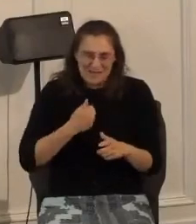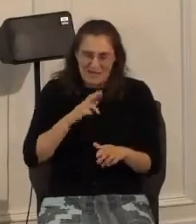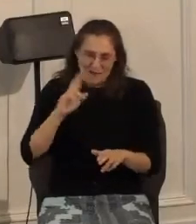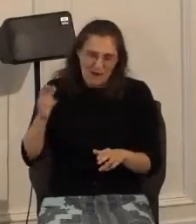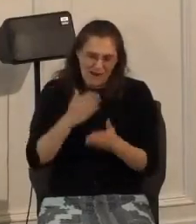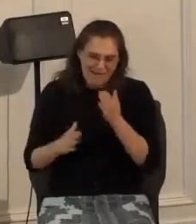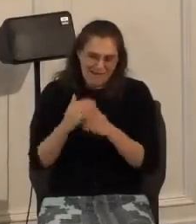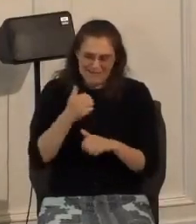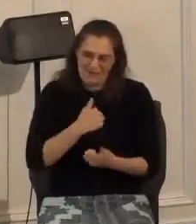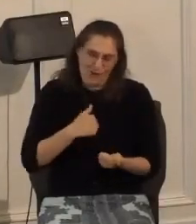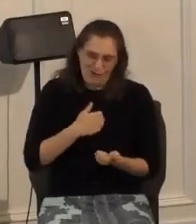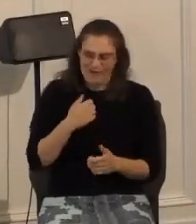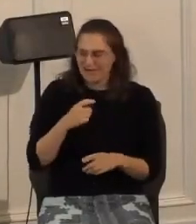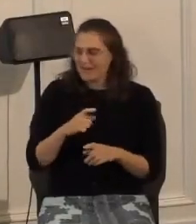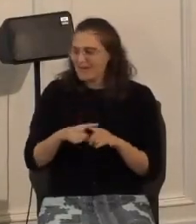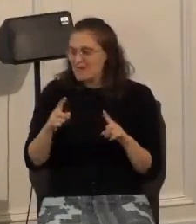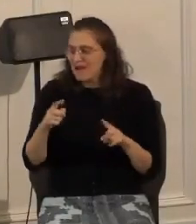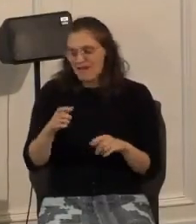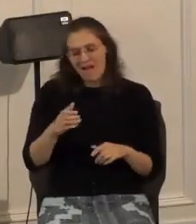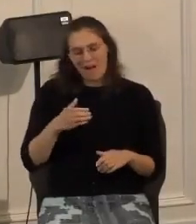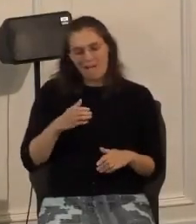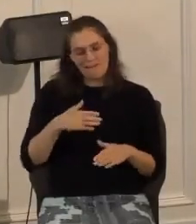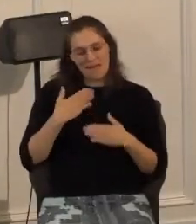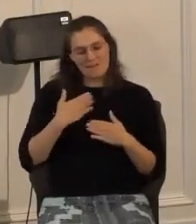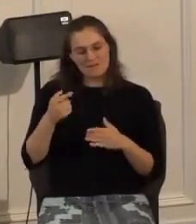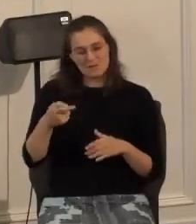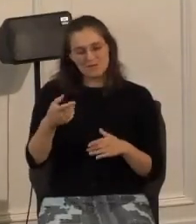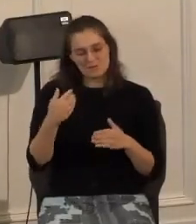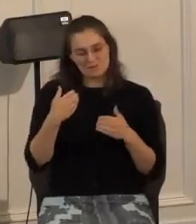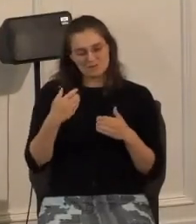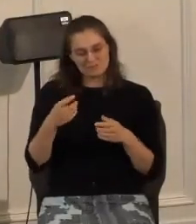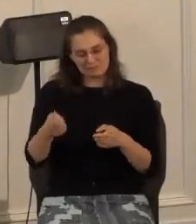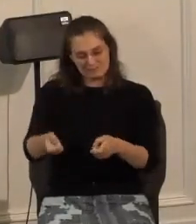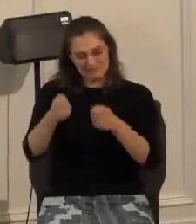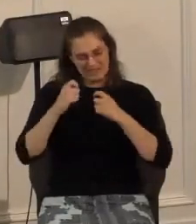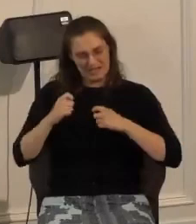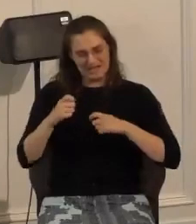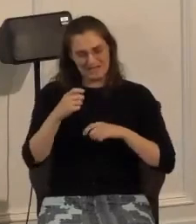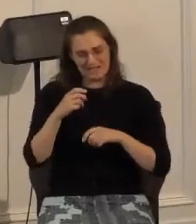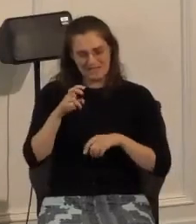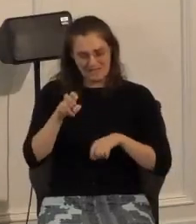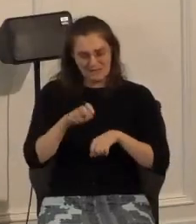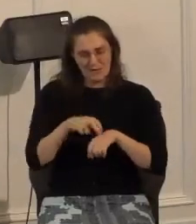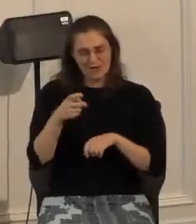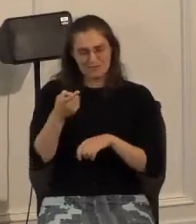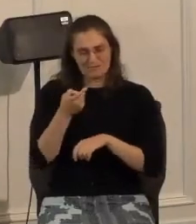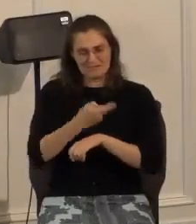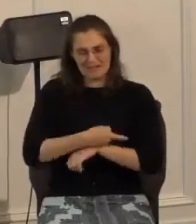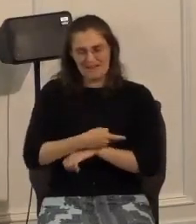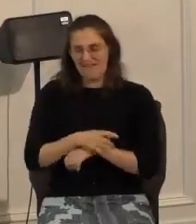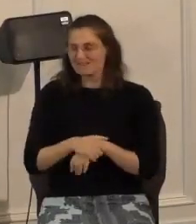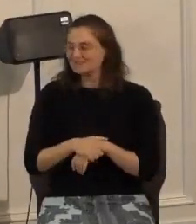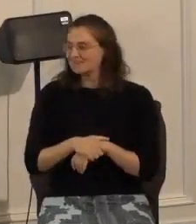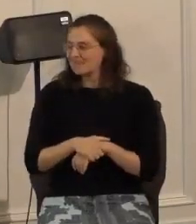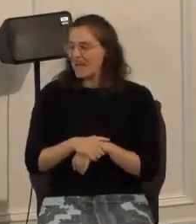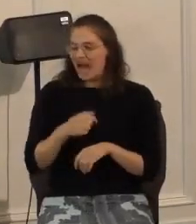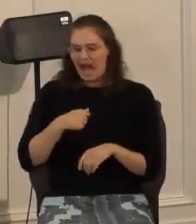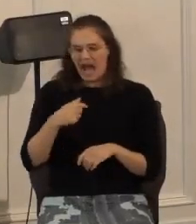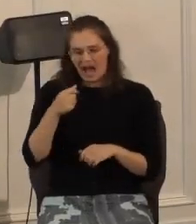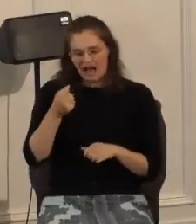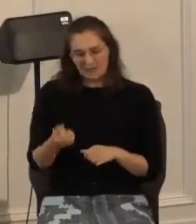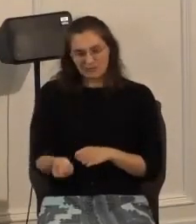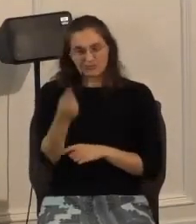but I'm glad that you brought the fork today. Because I realized just a couple of months ago